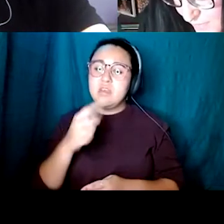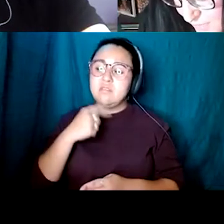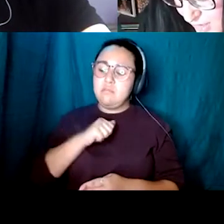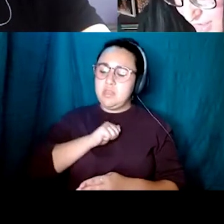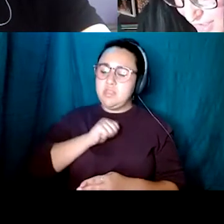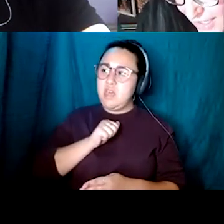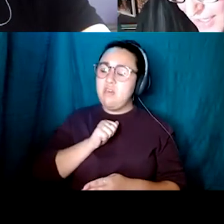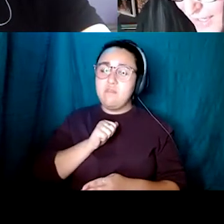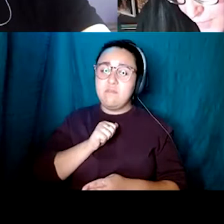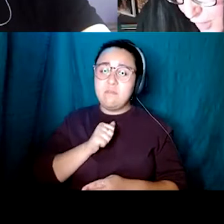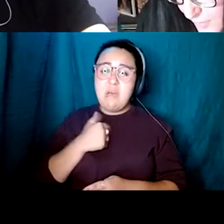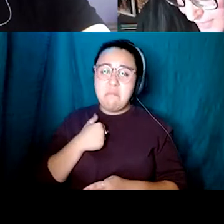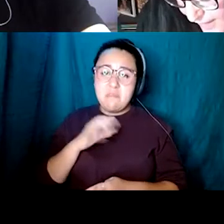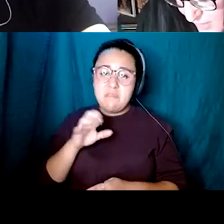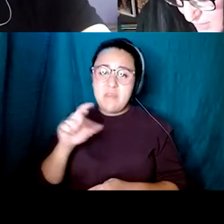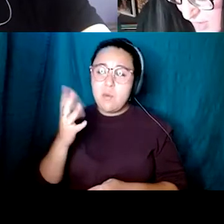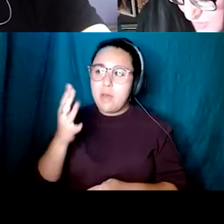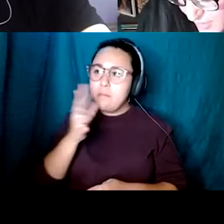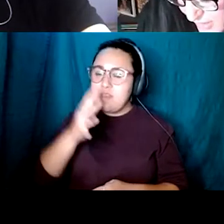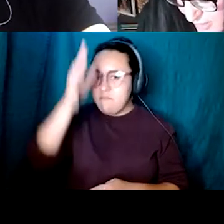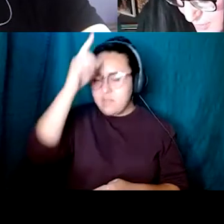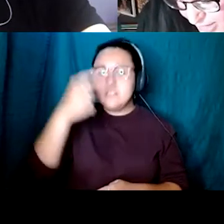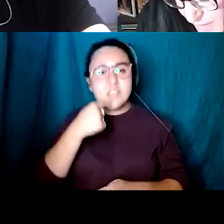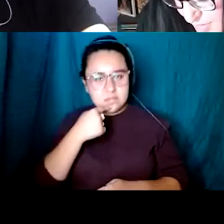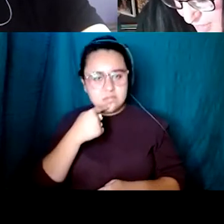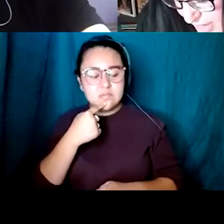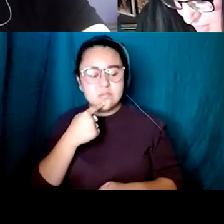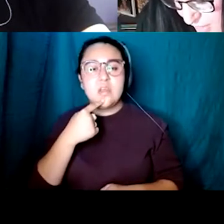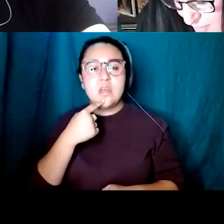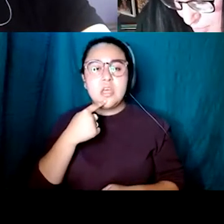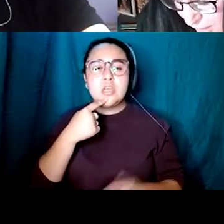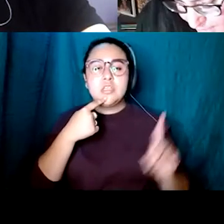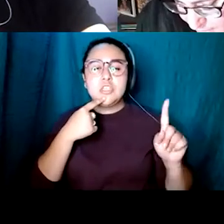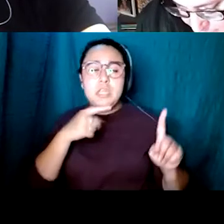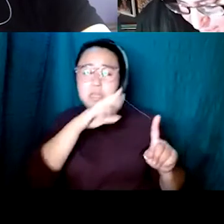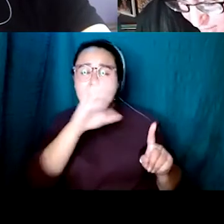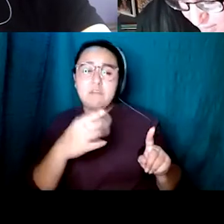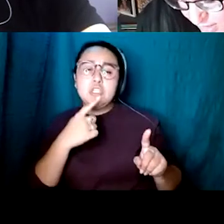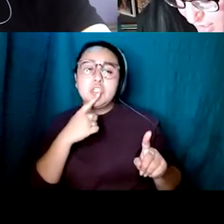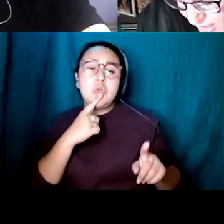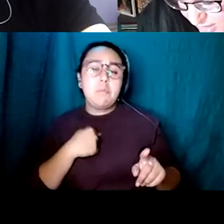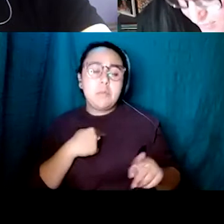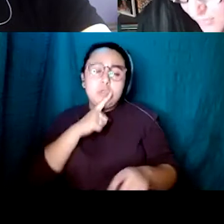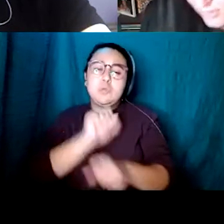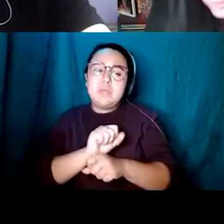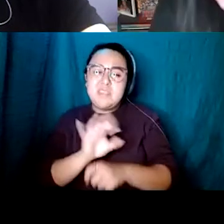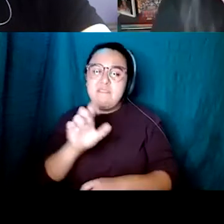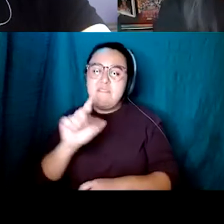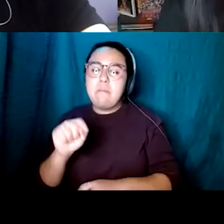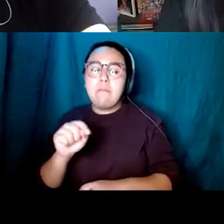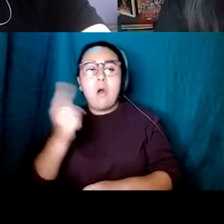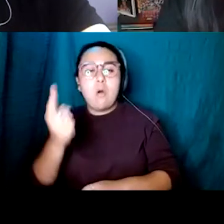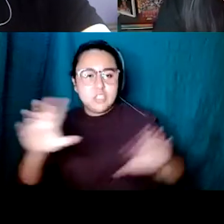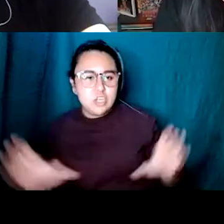was. She never called me fat, not directly, but instead would always encourage and prod me to lose weight that I needed to.